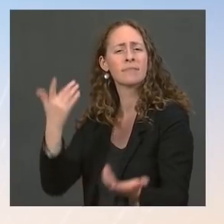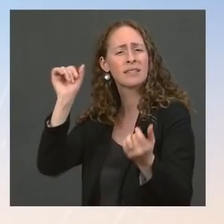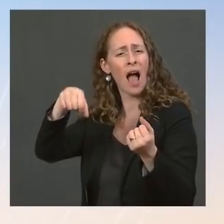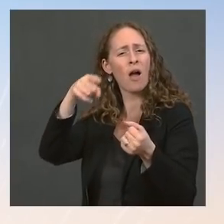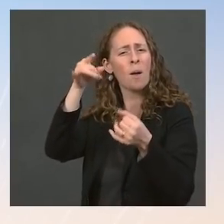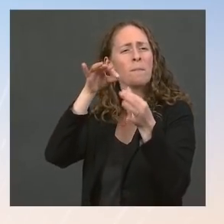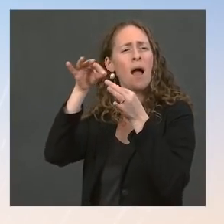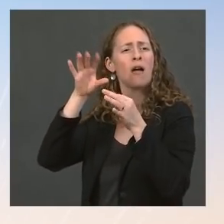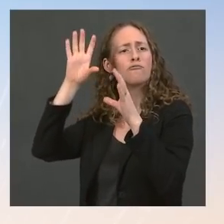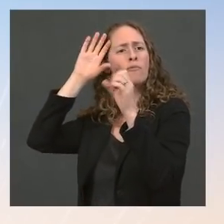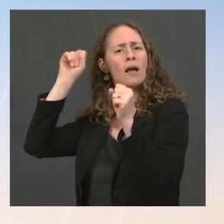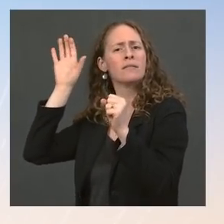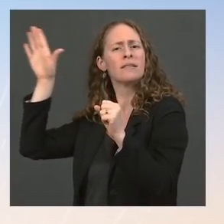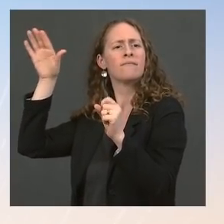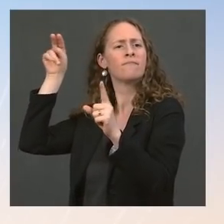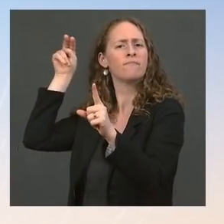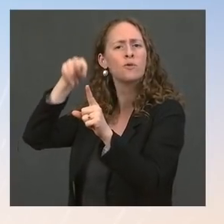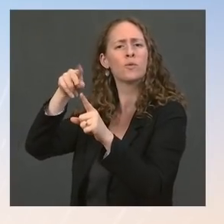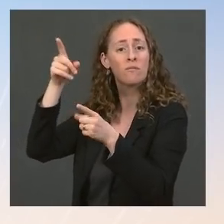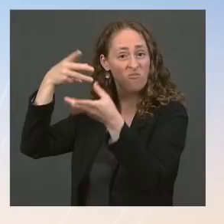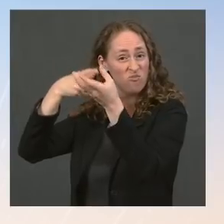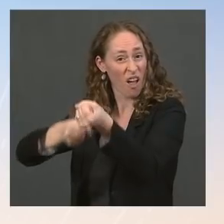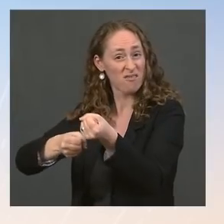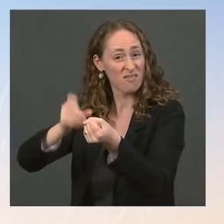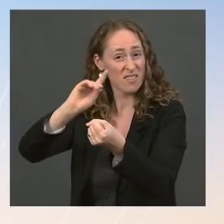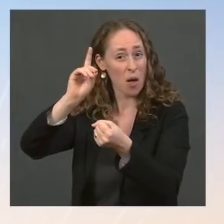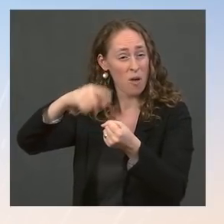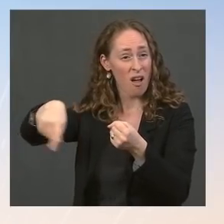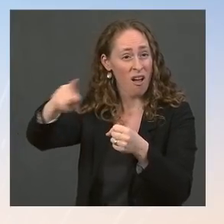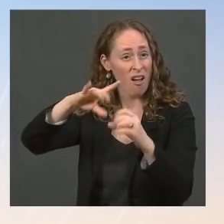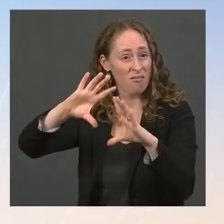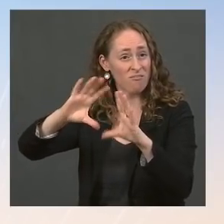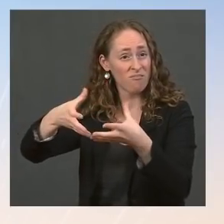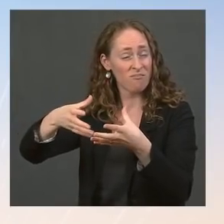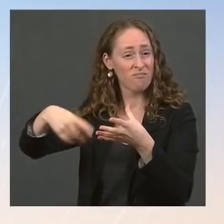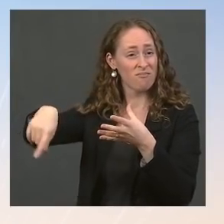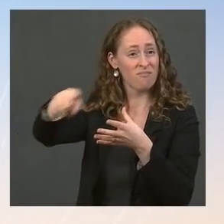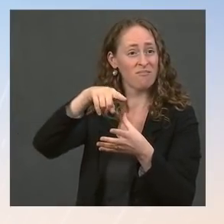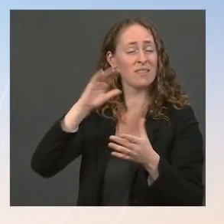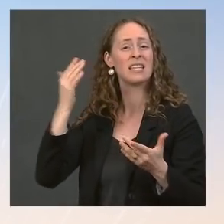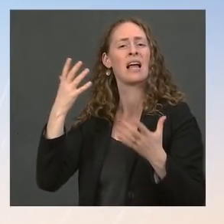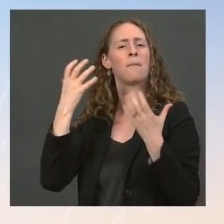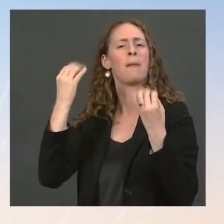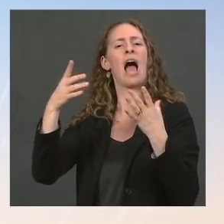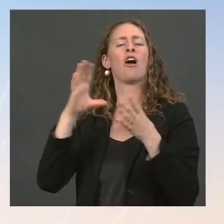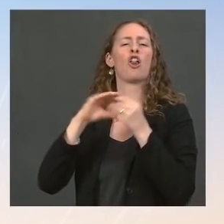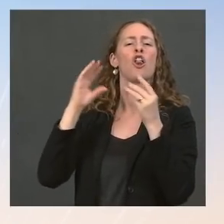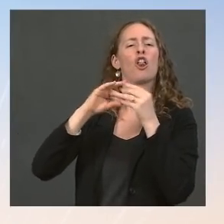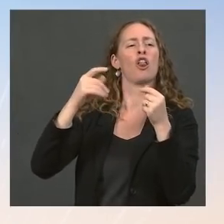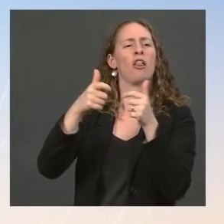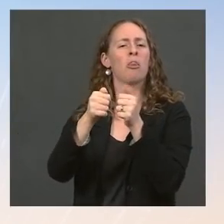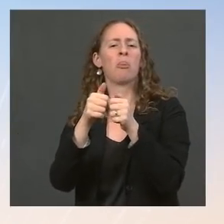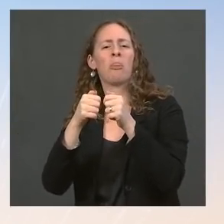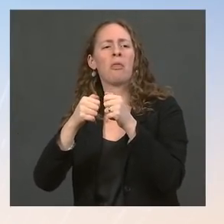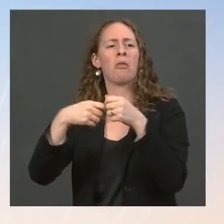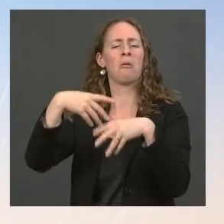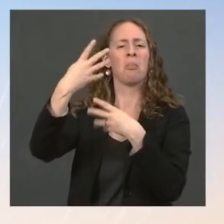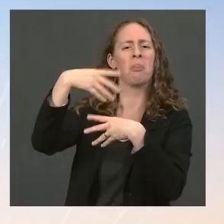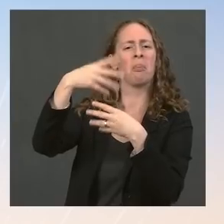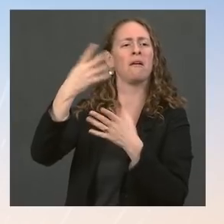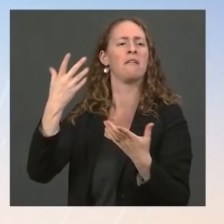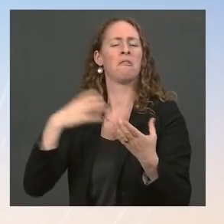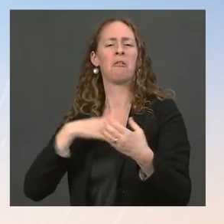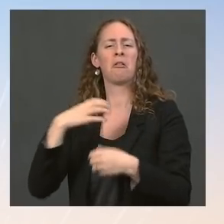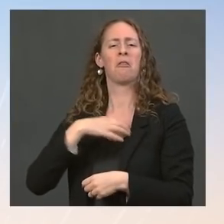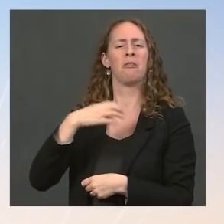Democratic Party? There seems to be a lot of public venting of concern about broken promises and not